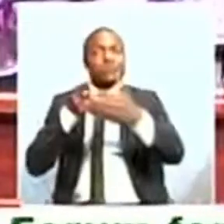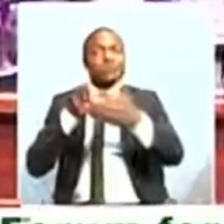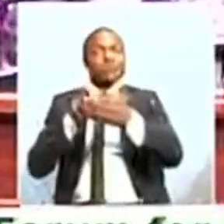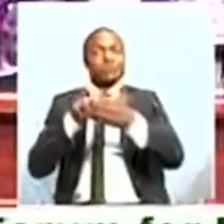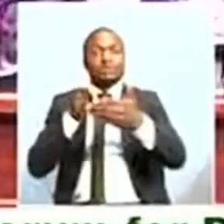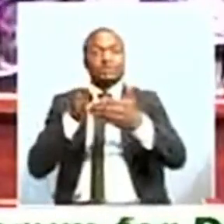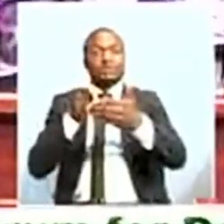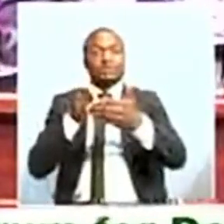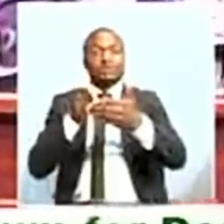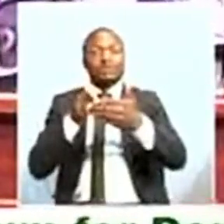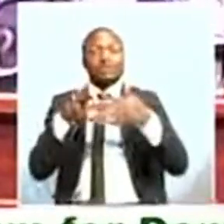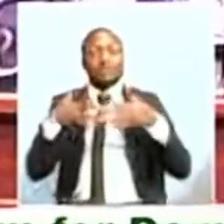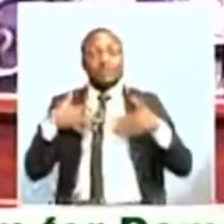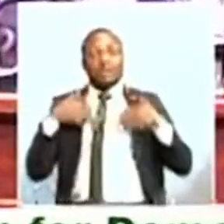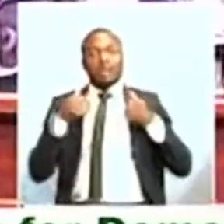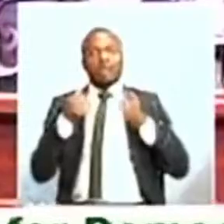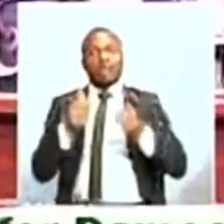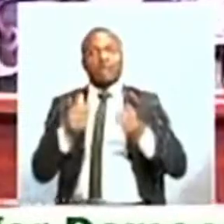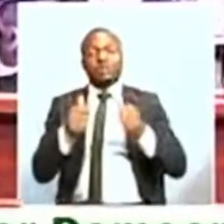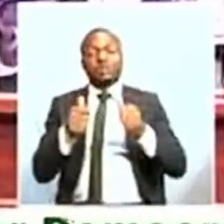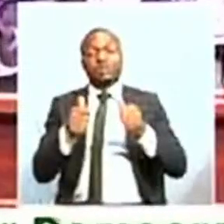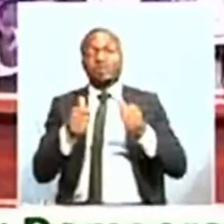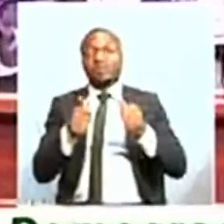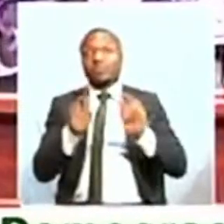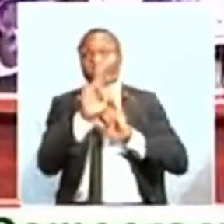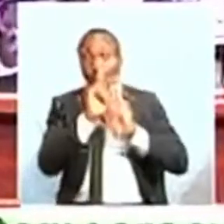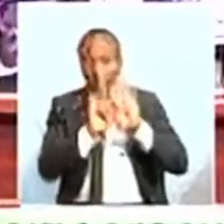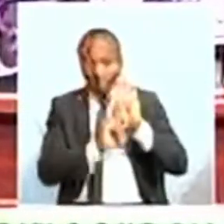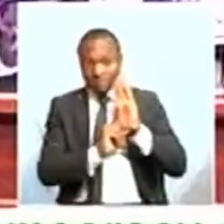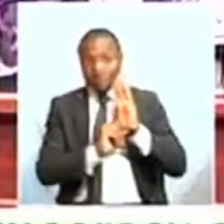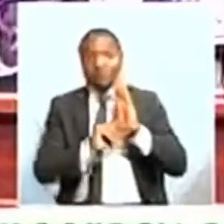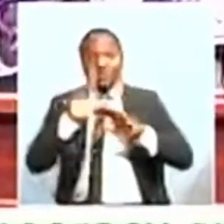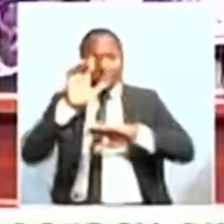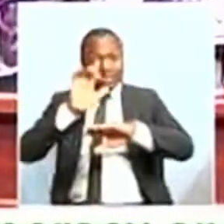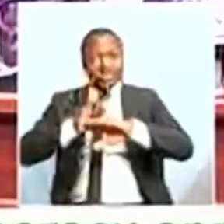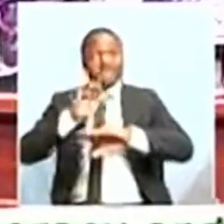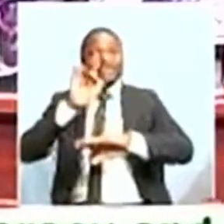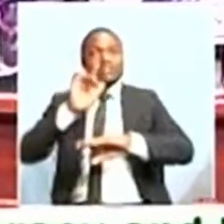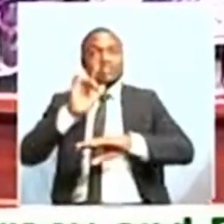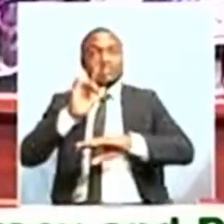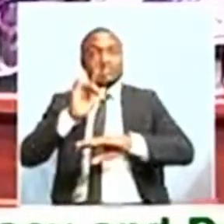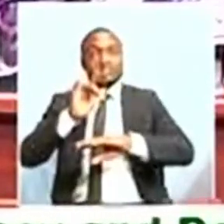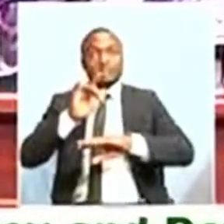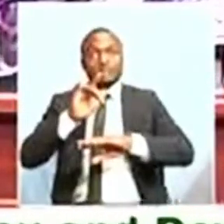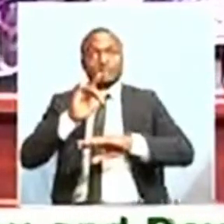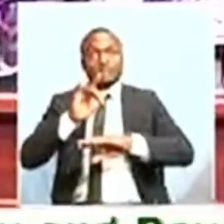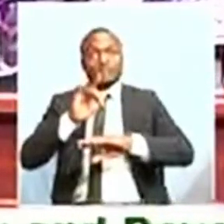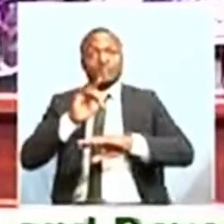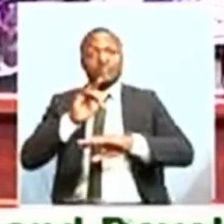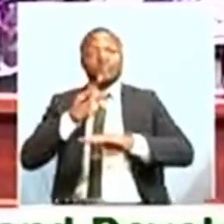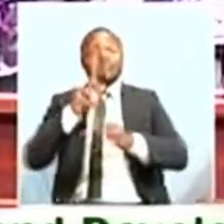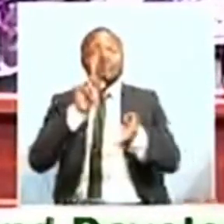medical practitioner's ethics, as it borders on betraying the doctor-patient relationship, which